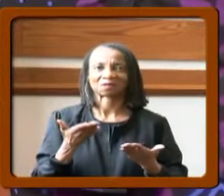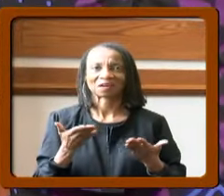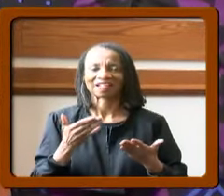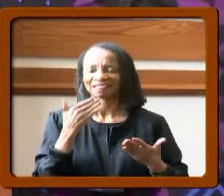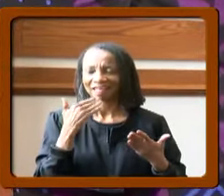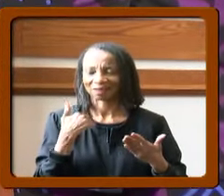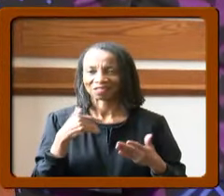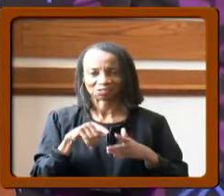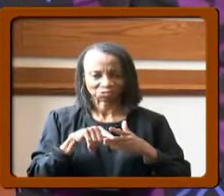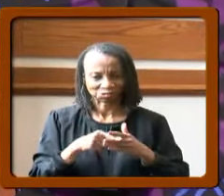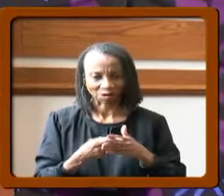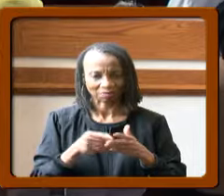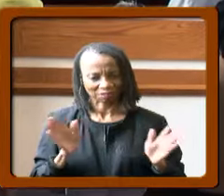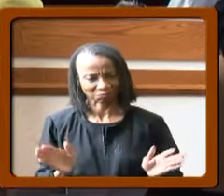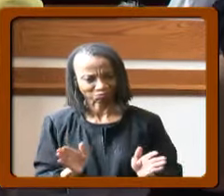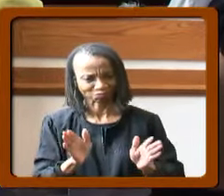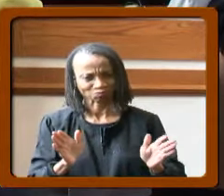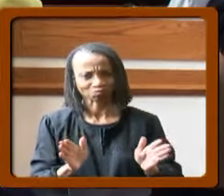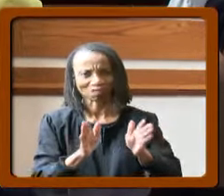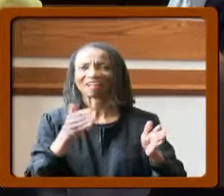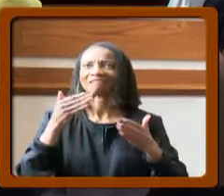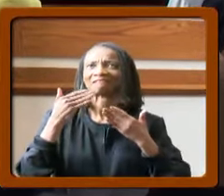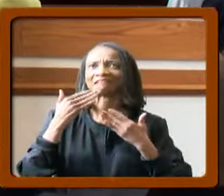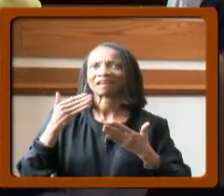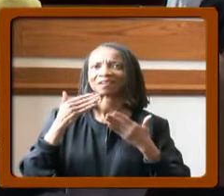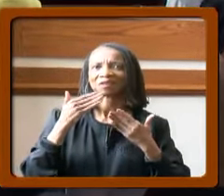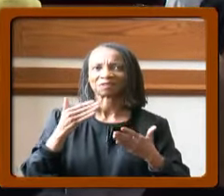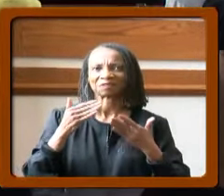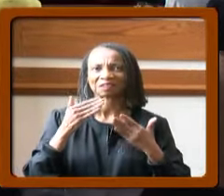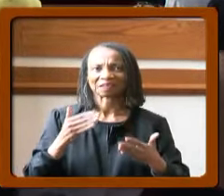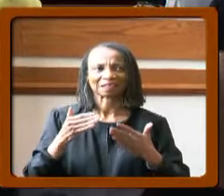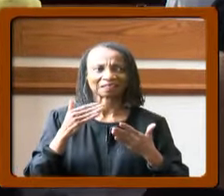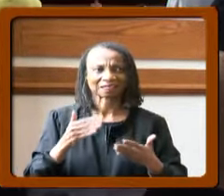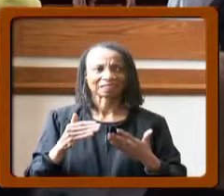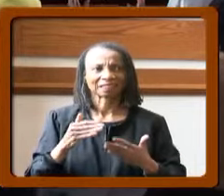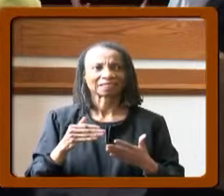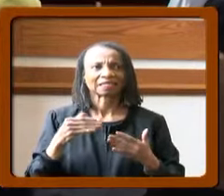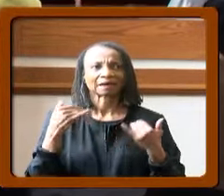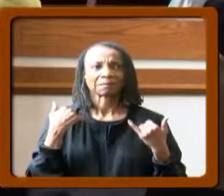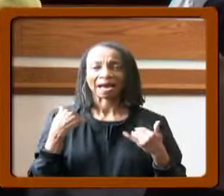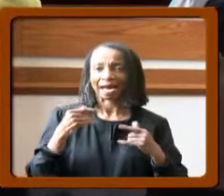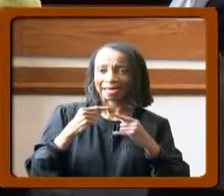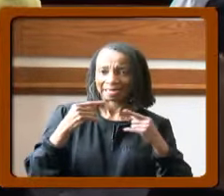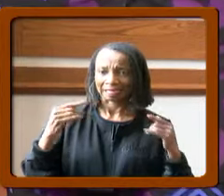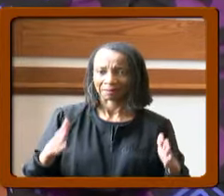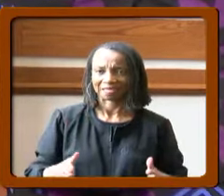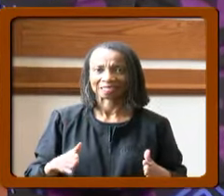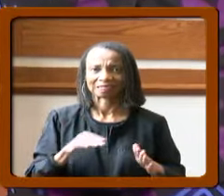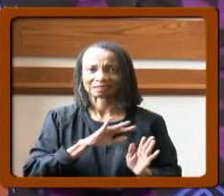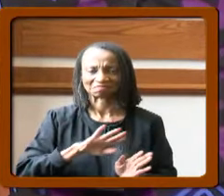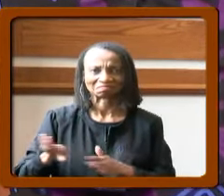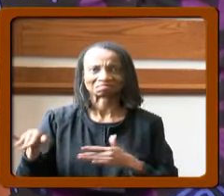for starting me on my way. Thank you for making my enemies keep still. Thank you.